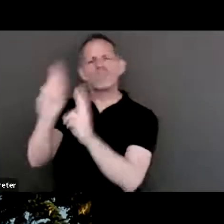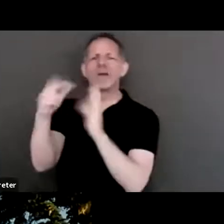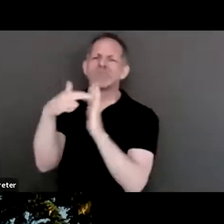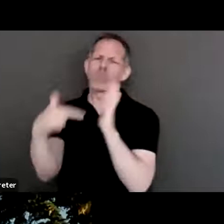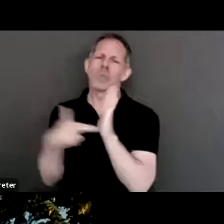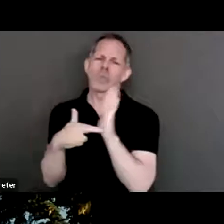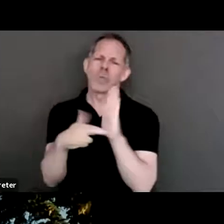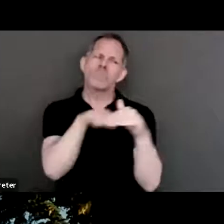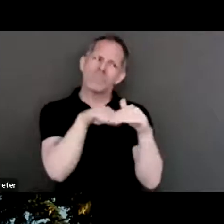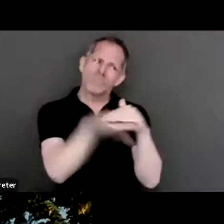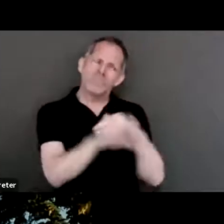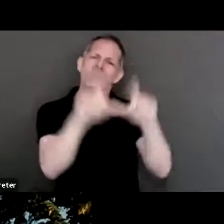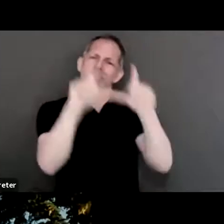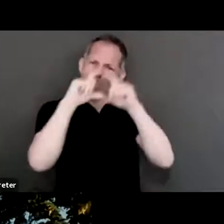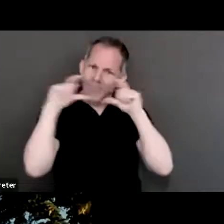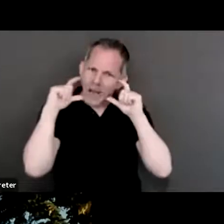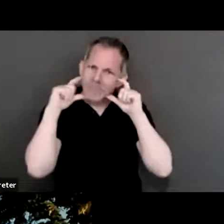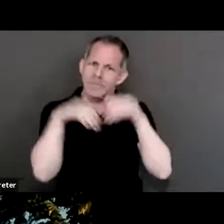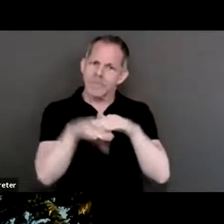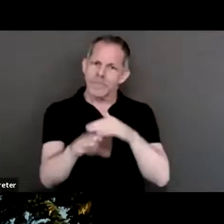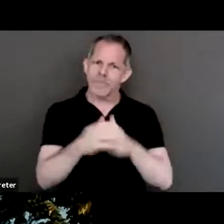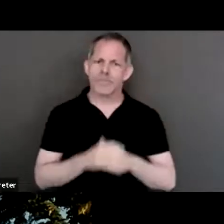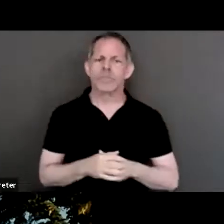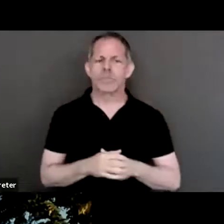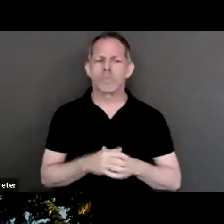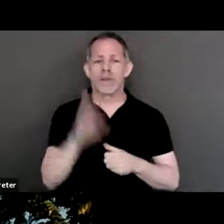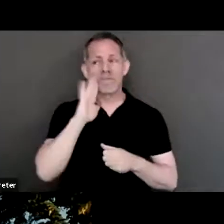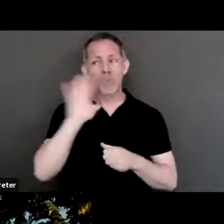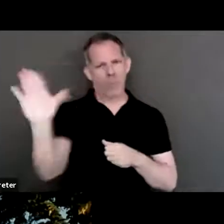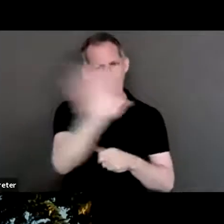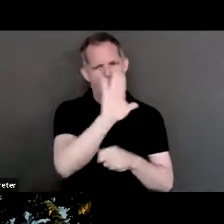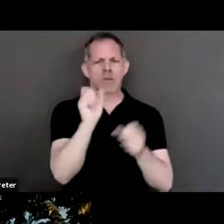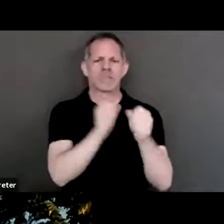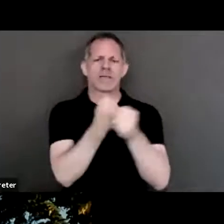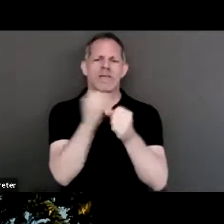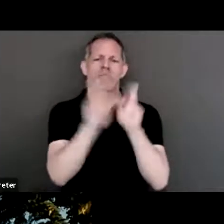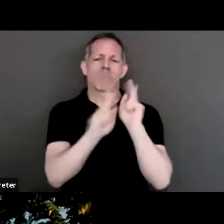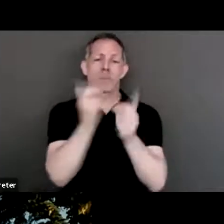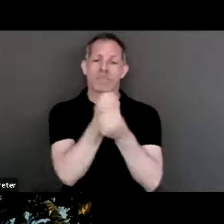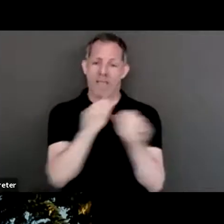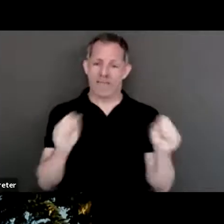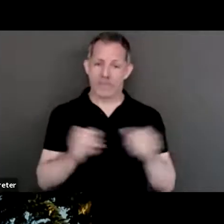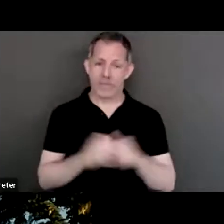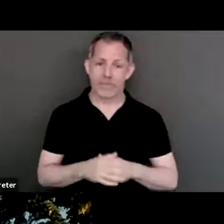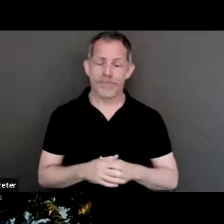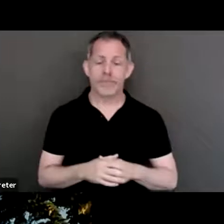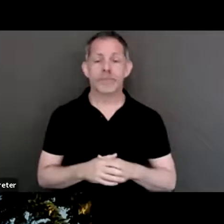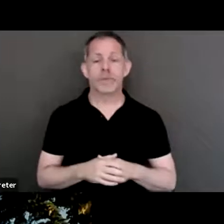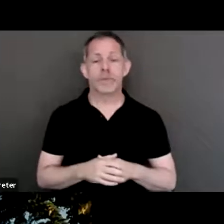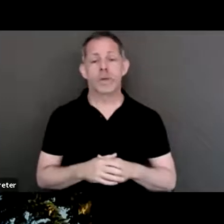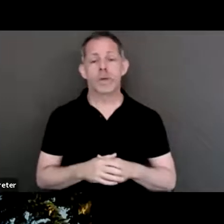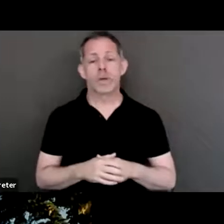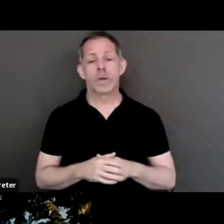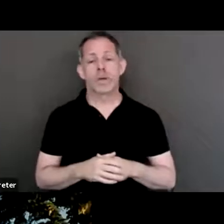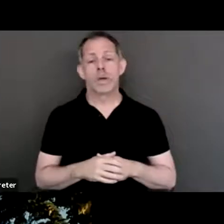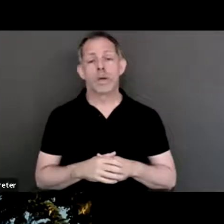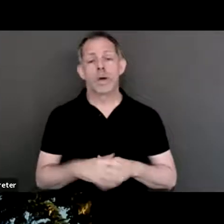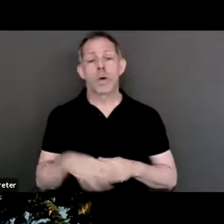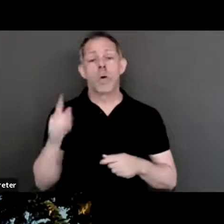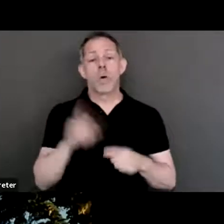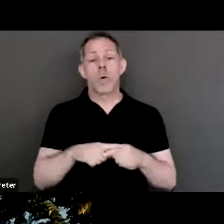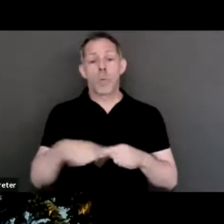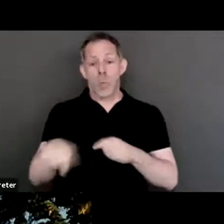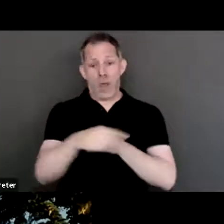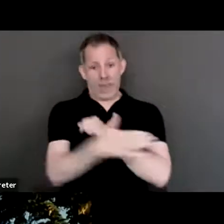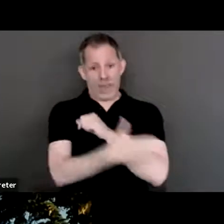matters. So we're pretty close to being out of this. I also want to mention, when we open the county campus, we will be requiring employees to